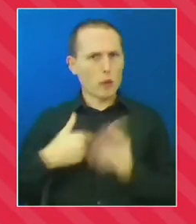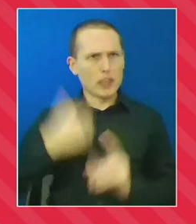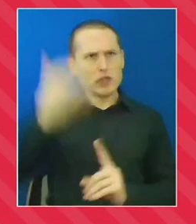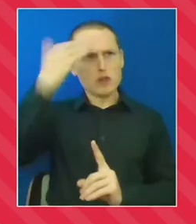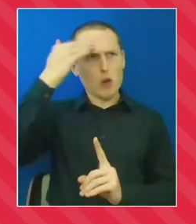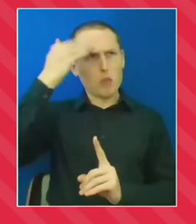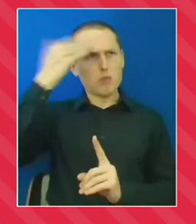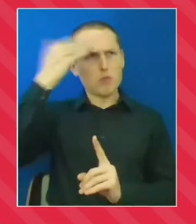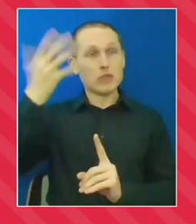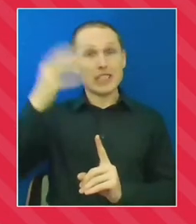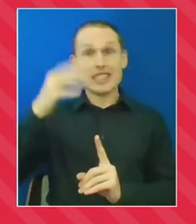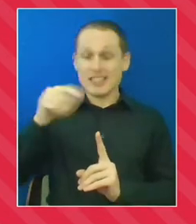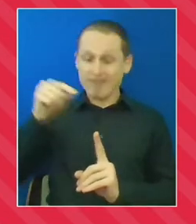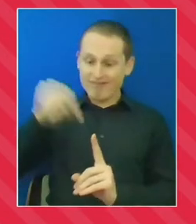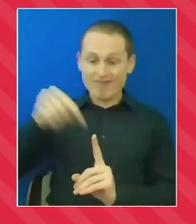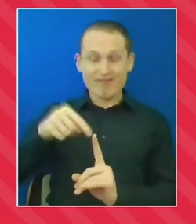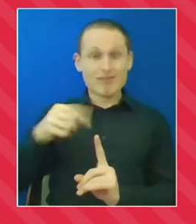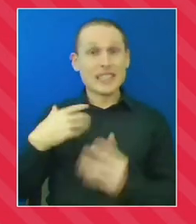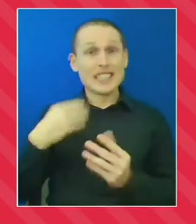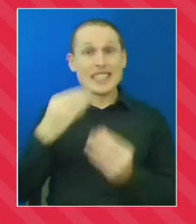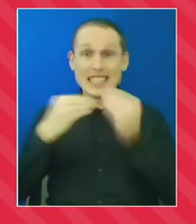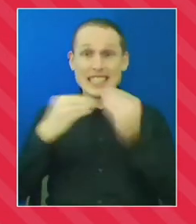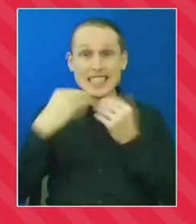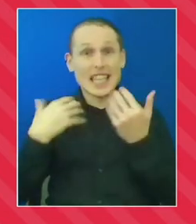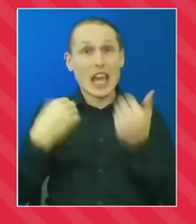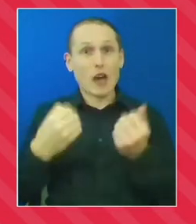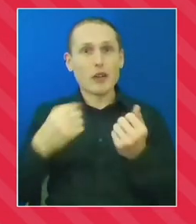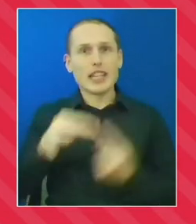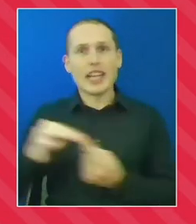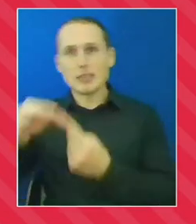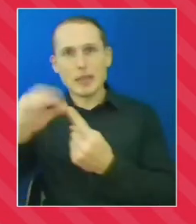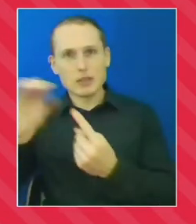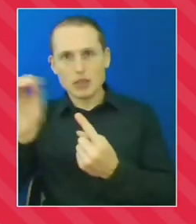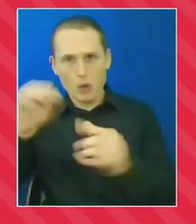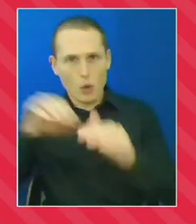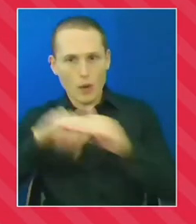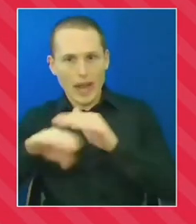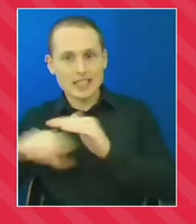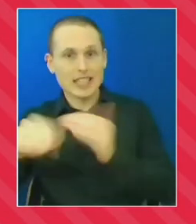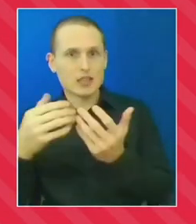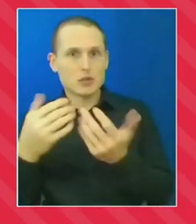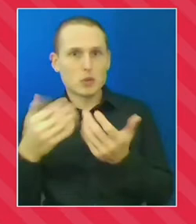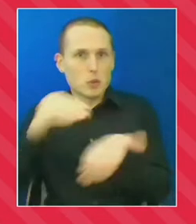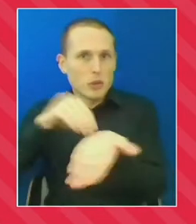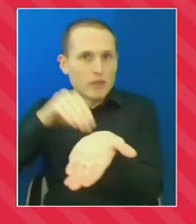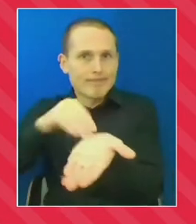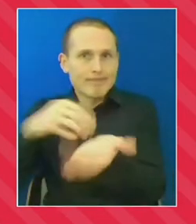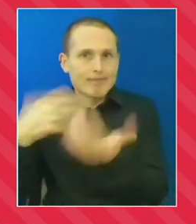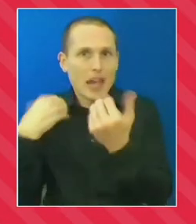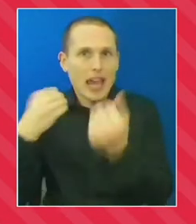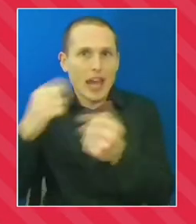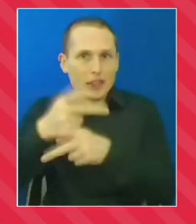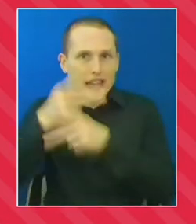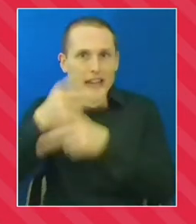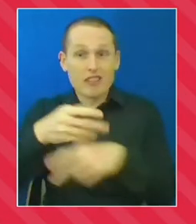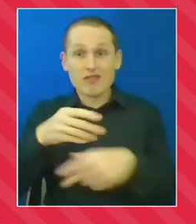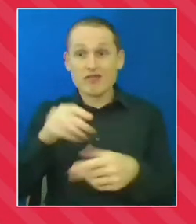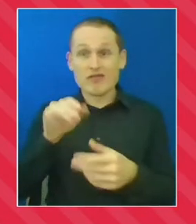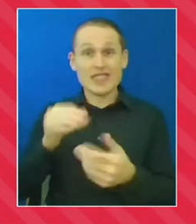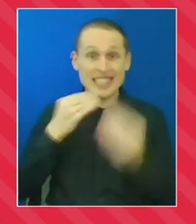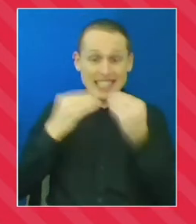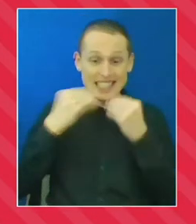healthy, especially when you don't have access to good health care, is the thing that's going to keep you alive. Yeah,